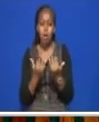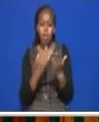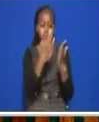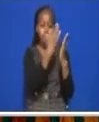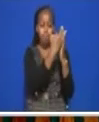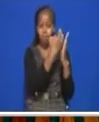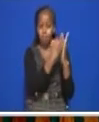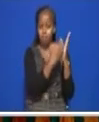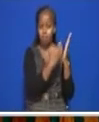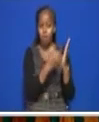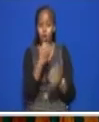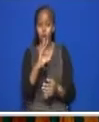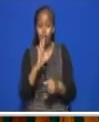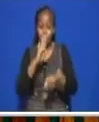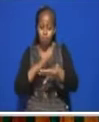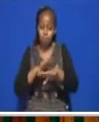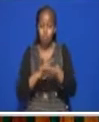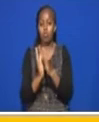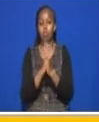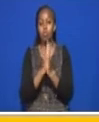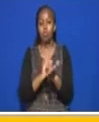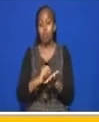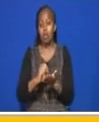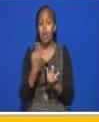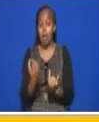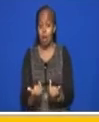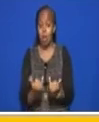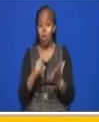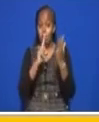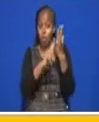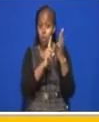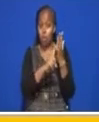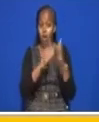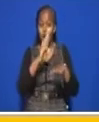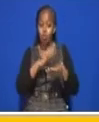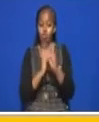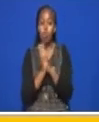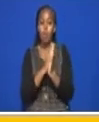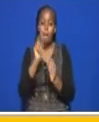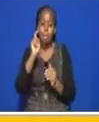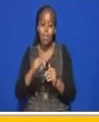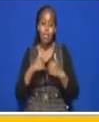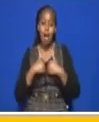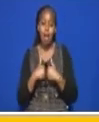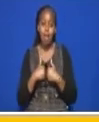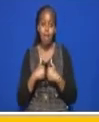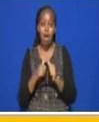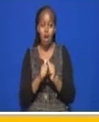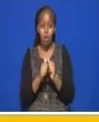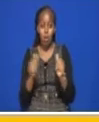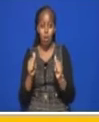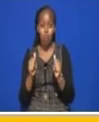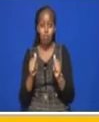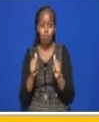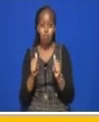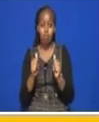of a good composition? One, a good composition must have a